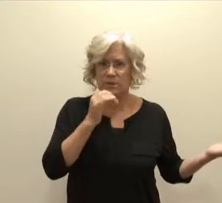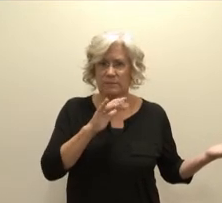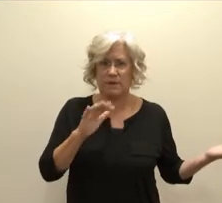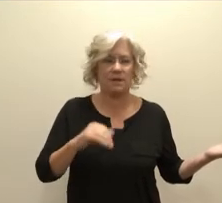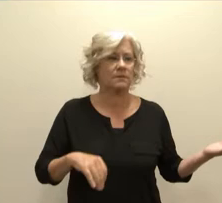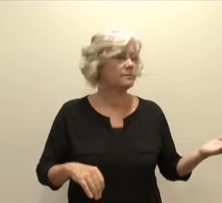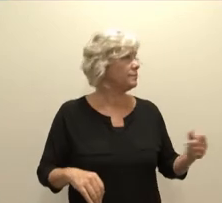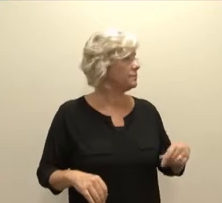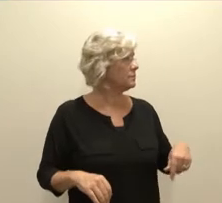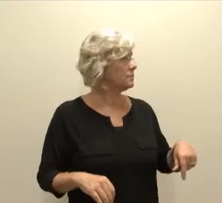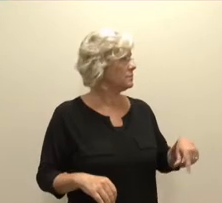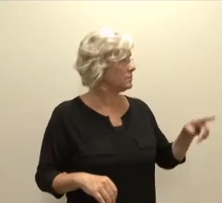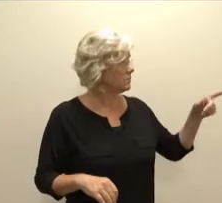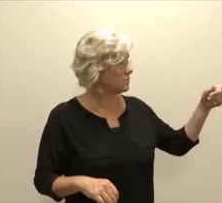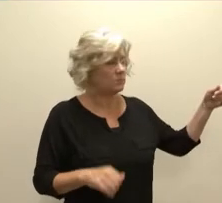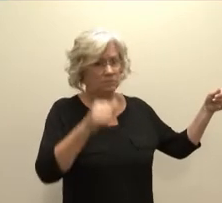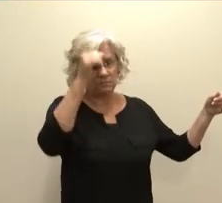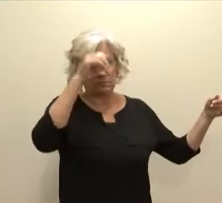My comments will be brief.